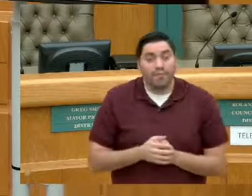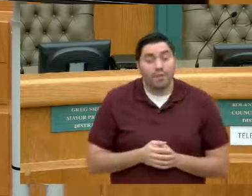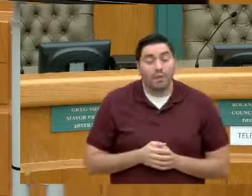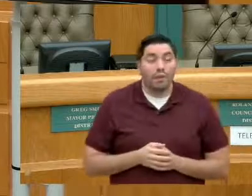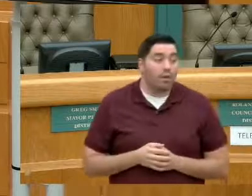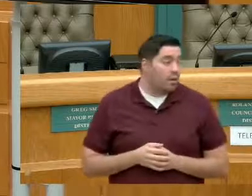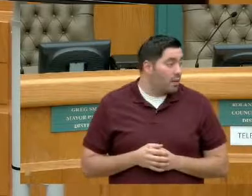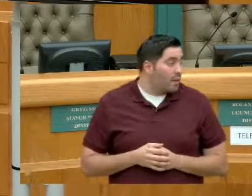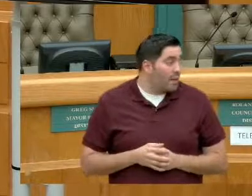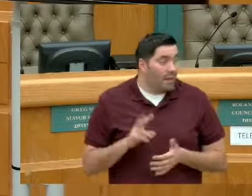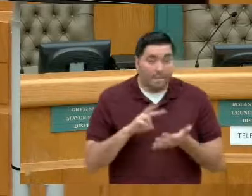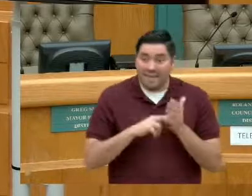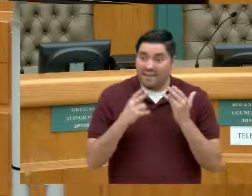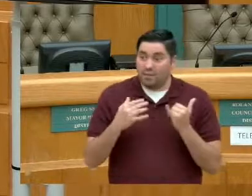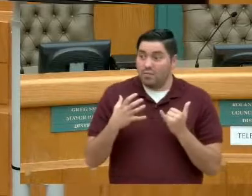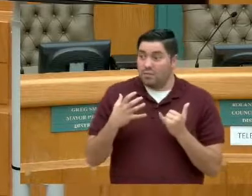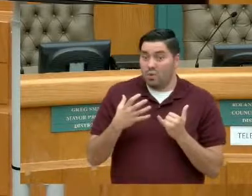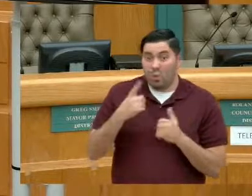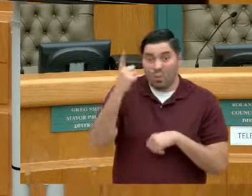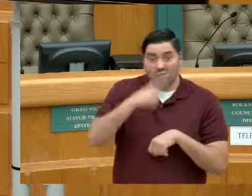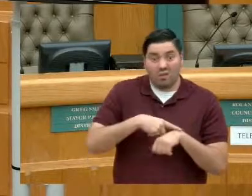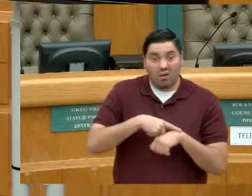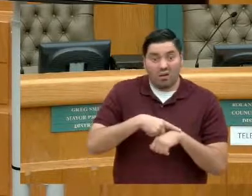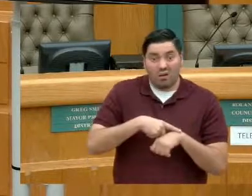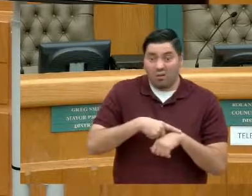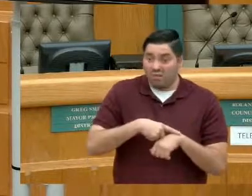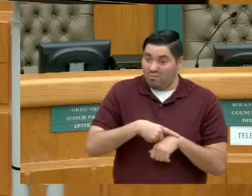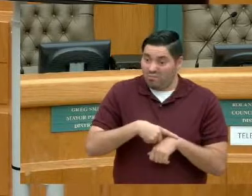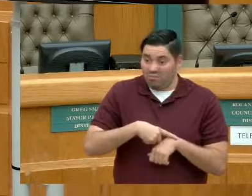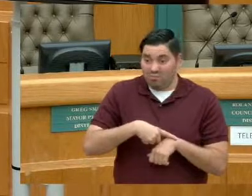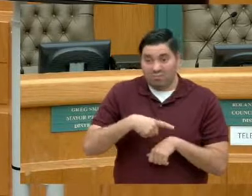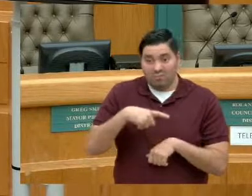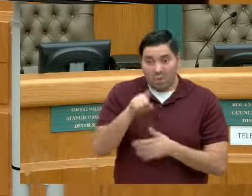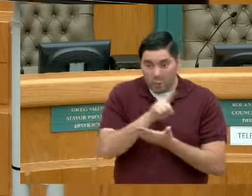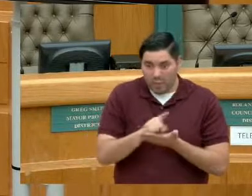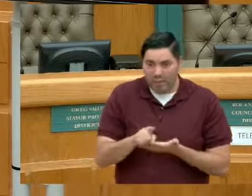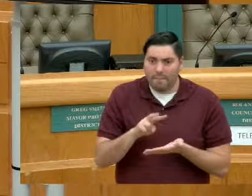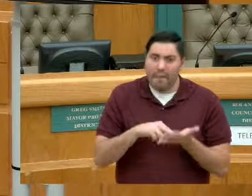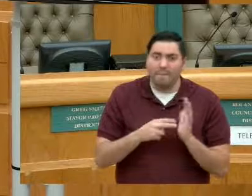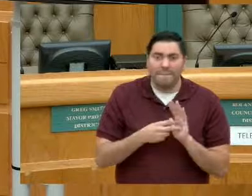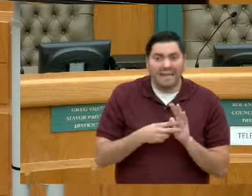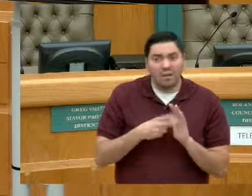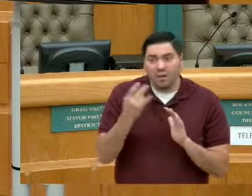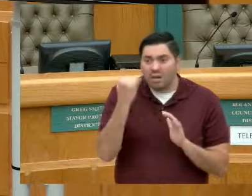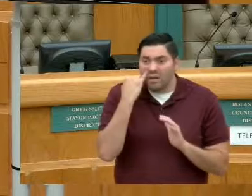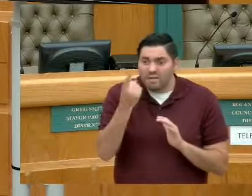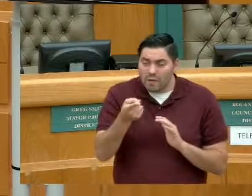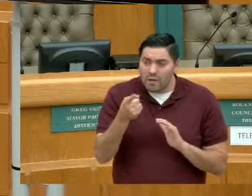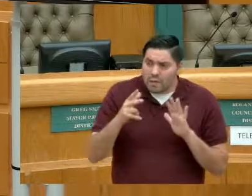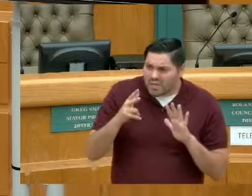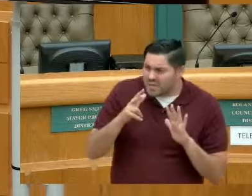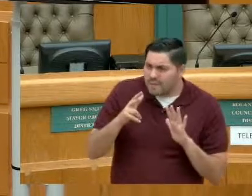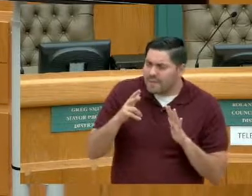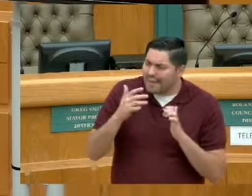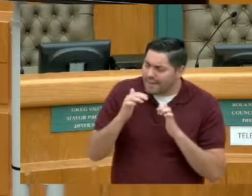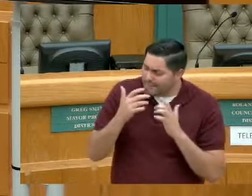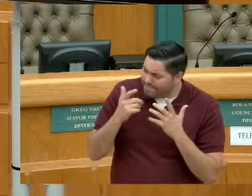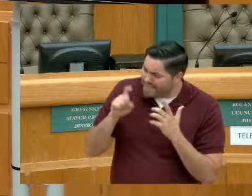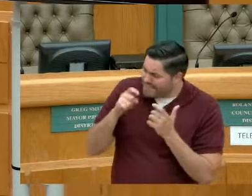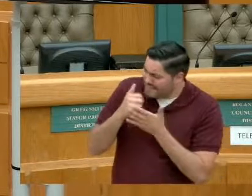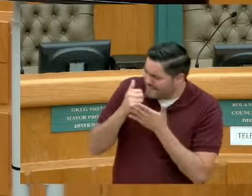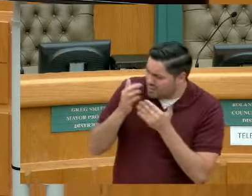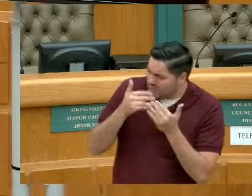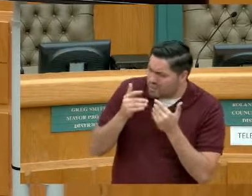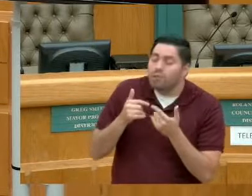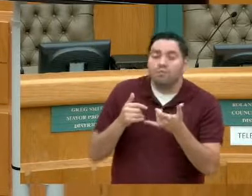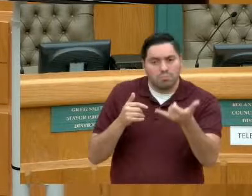from electeds now once a week, but please don't let that be a deterrent from letting us know how we can help you. Although